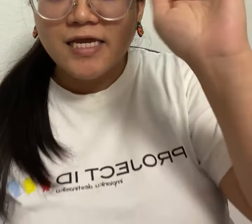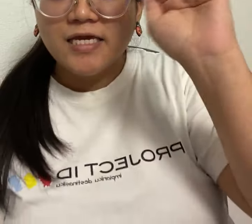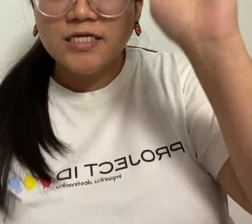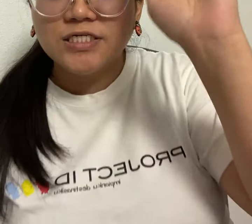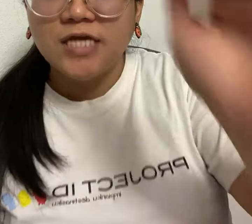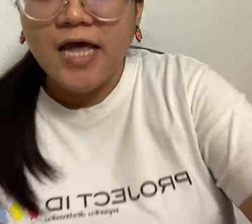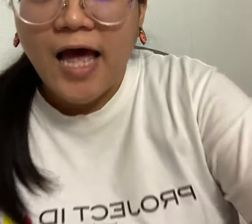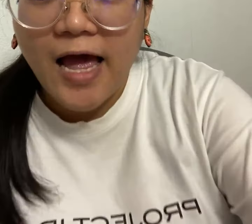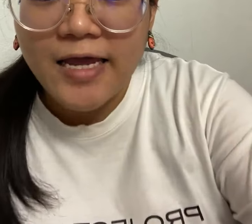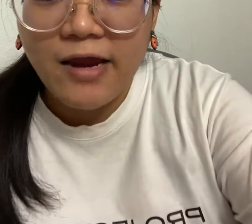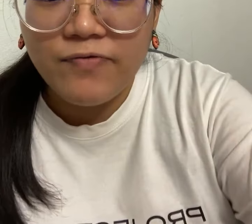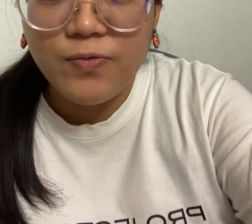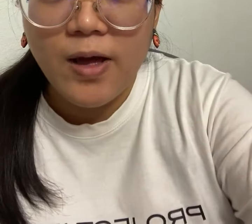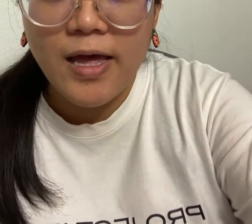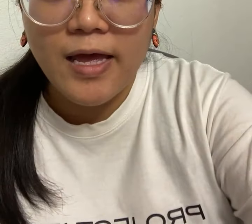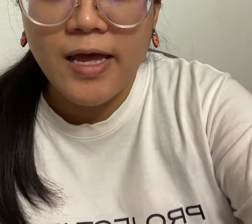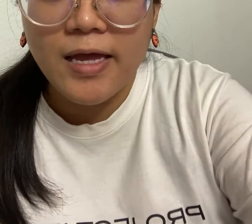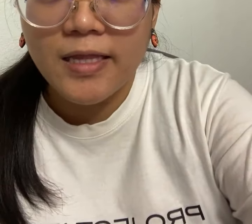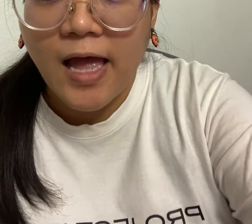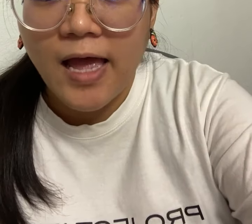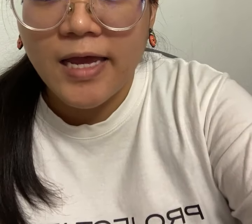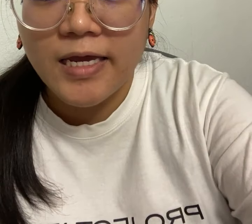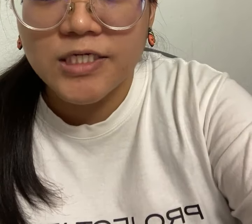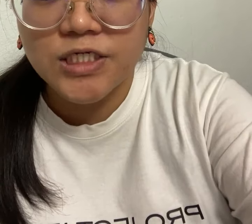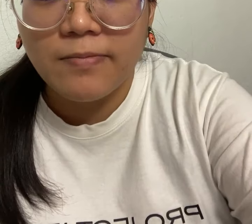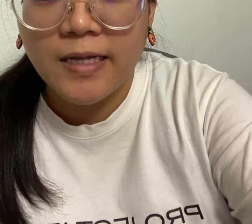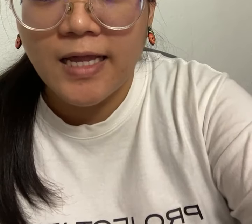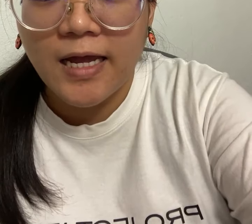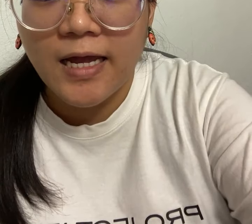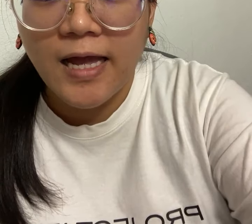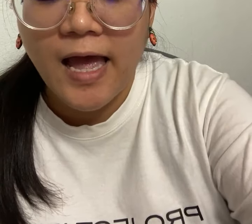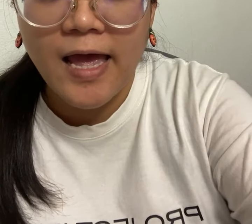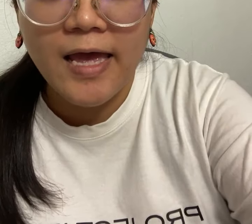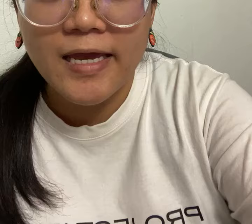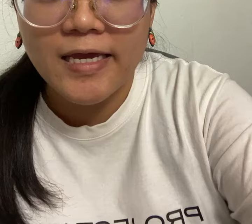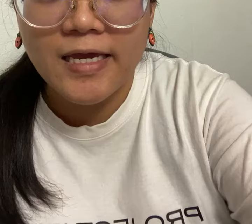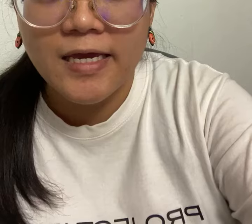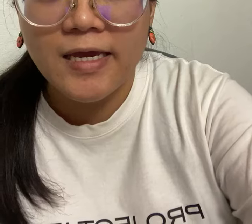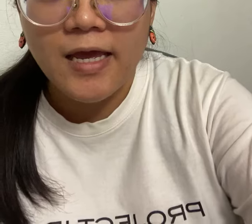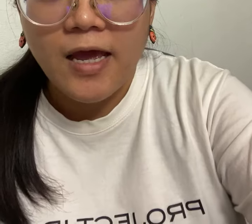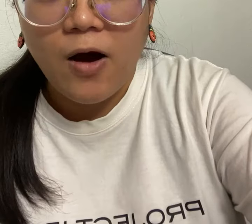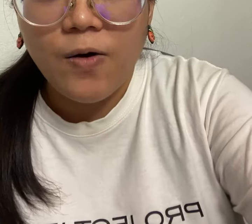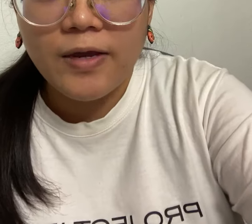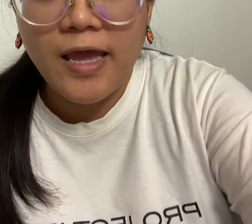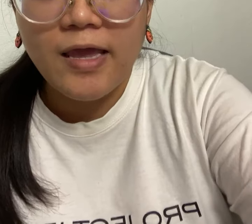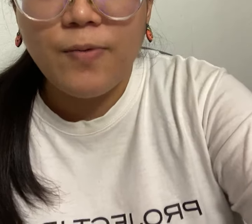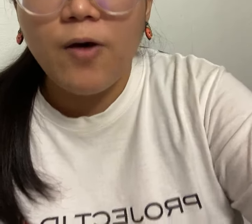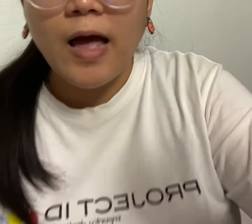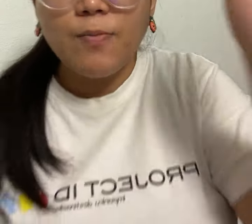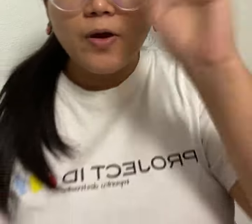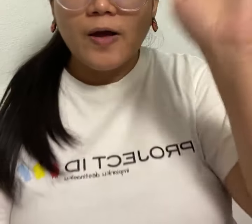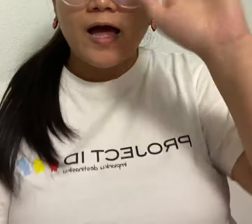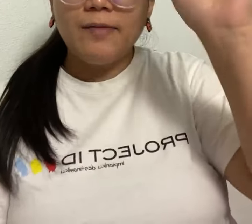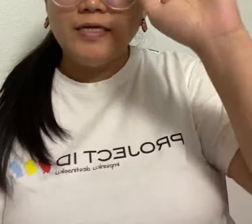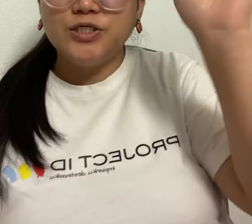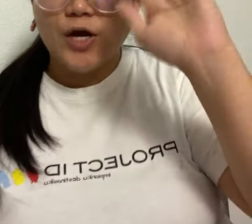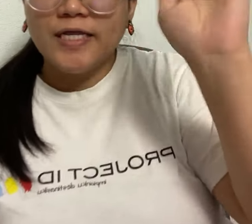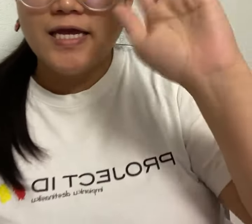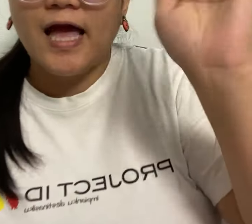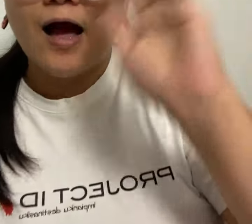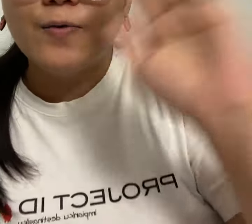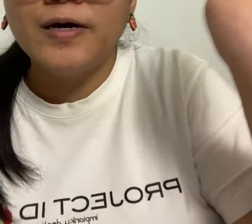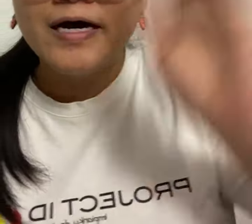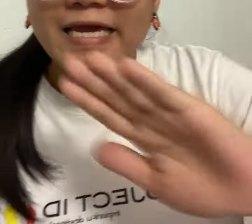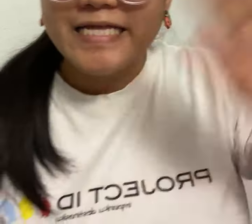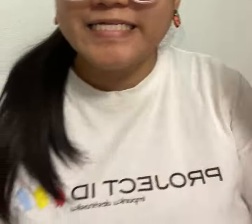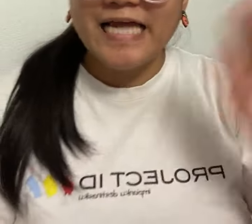hi Nish, hi everyone, hi Shamala, hi. Okay, welcome in